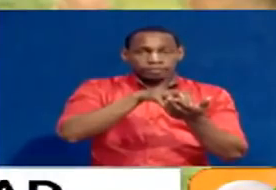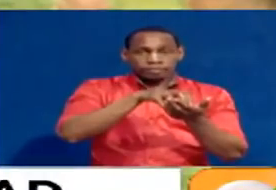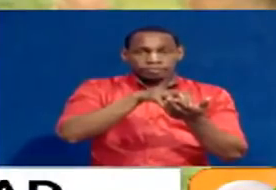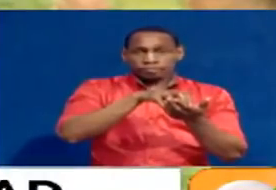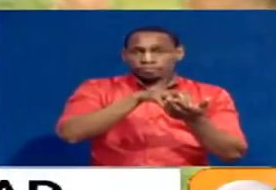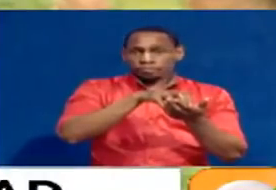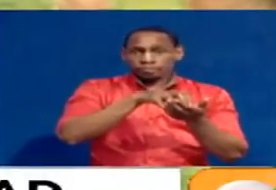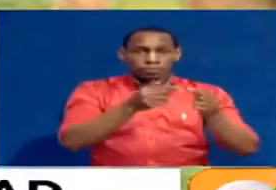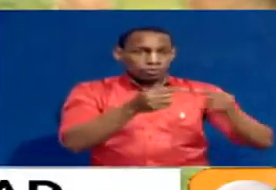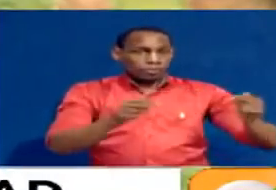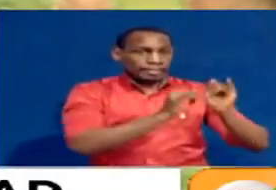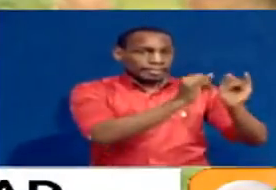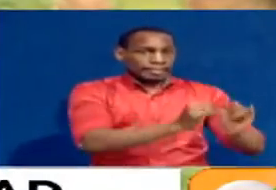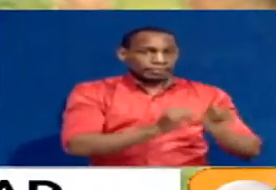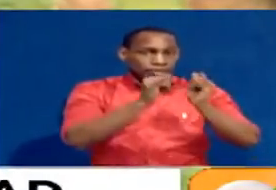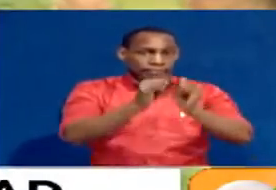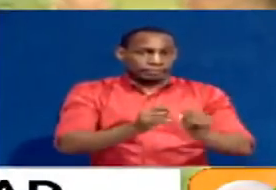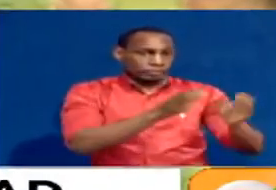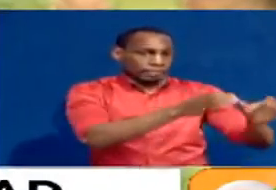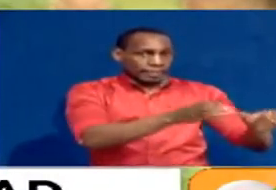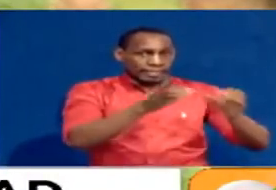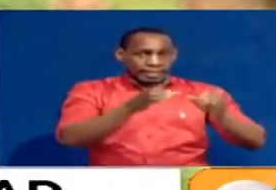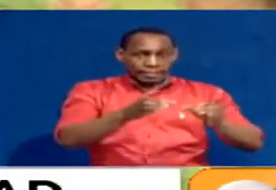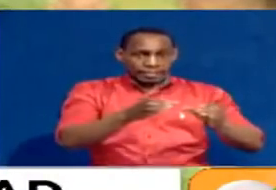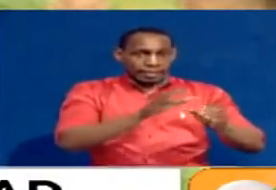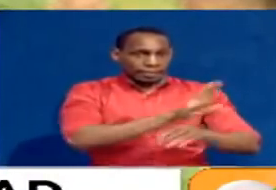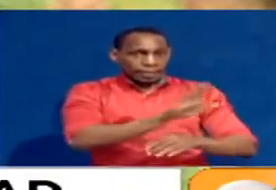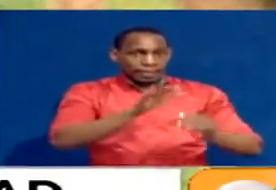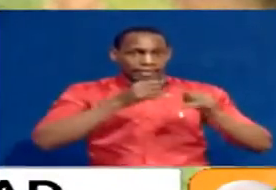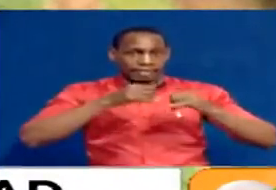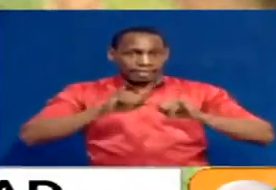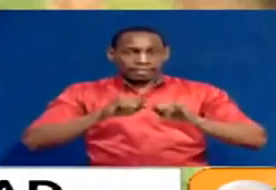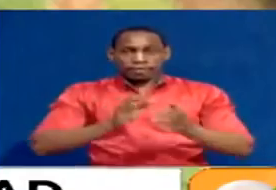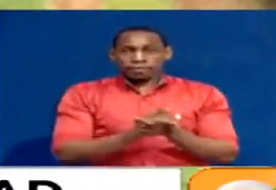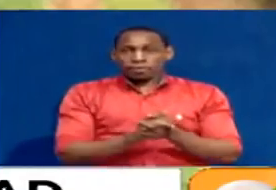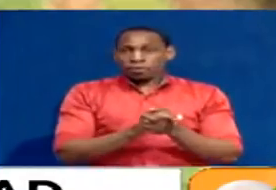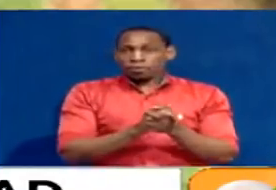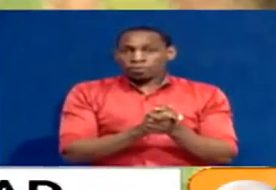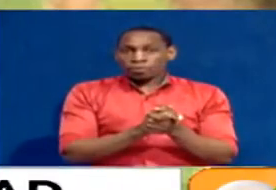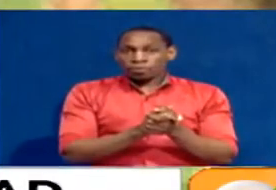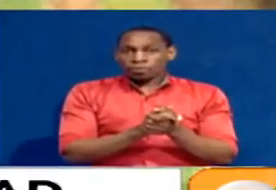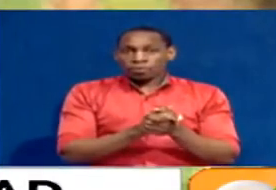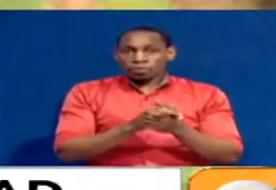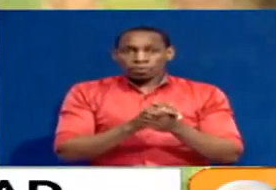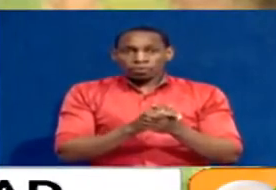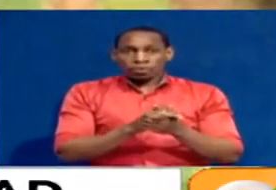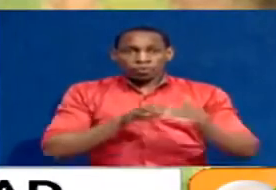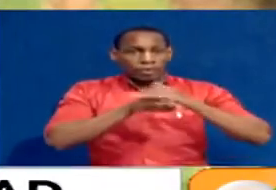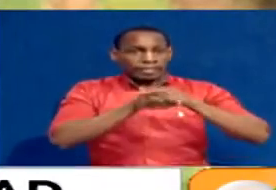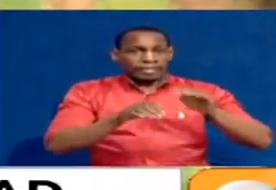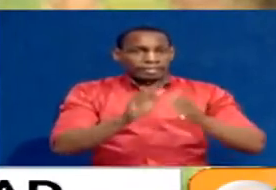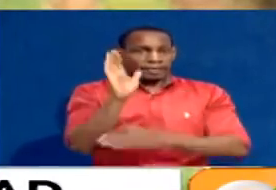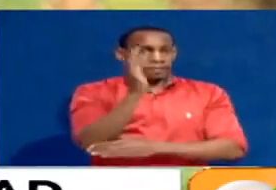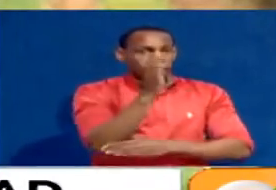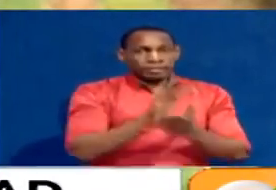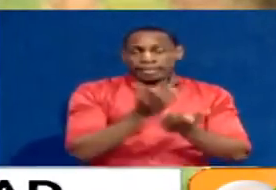against individuals and companies that were essentially trying to excise aspects of the forest.